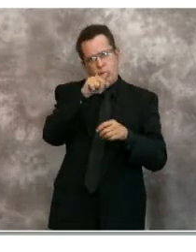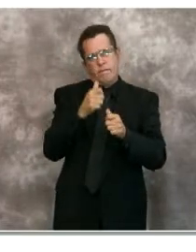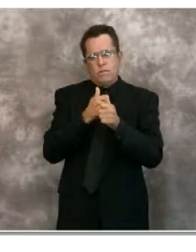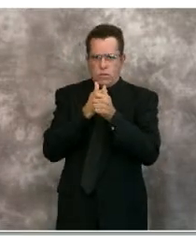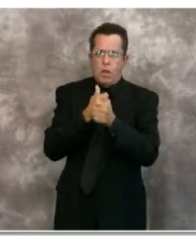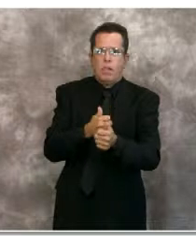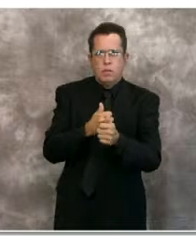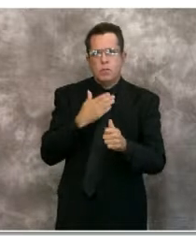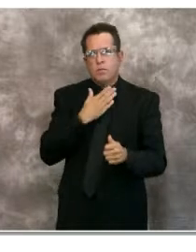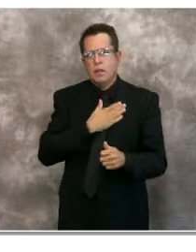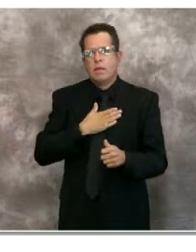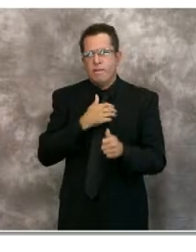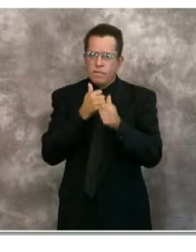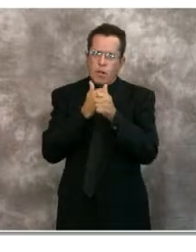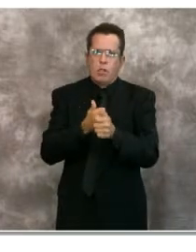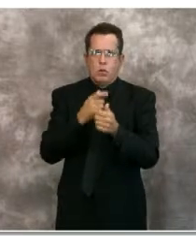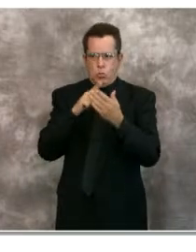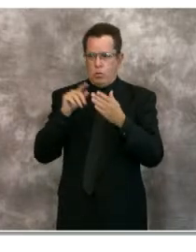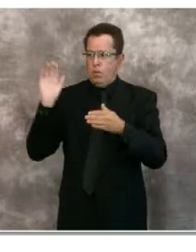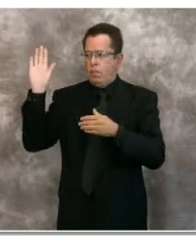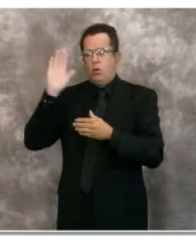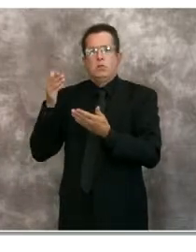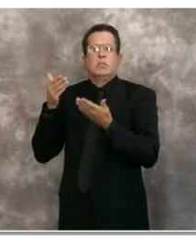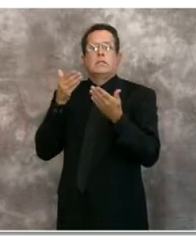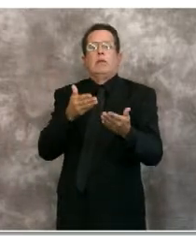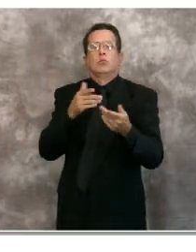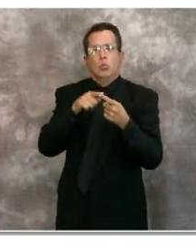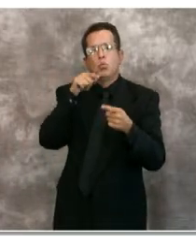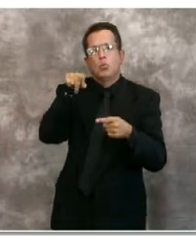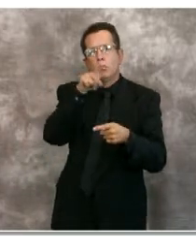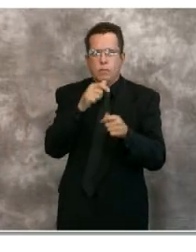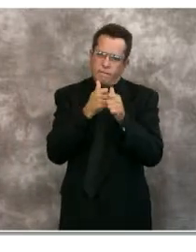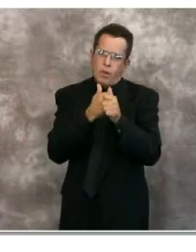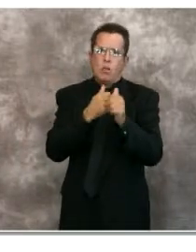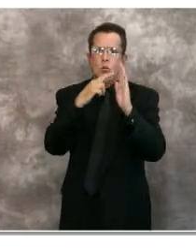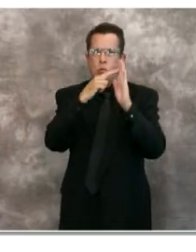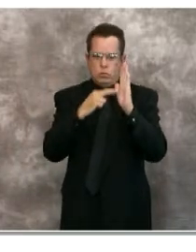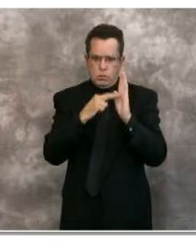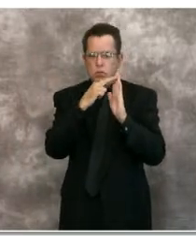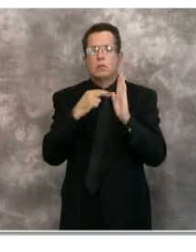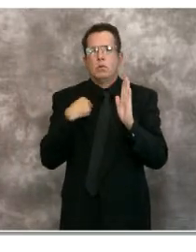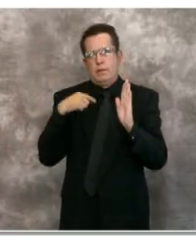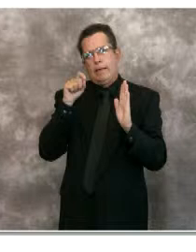to the strategies that have been outlined so that we can keep our numbers